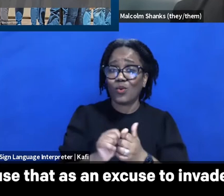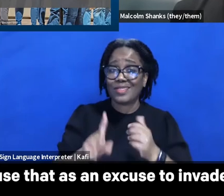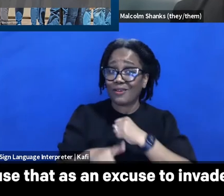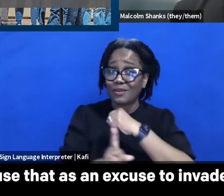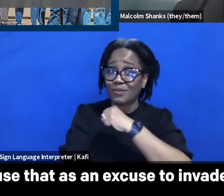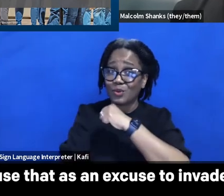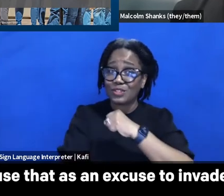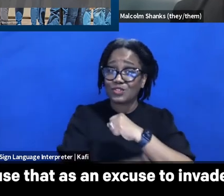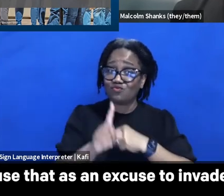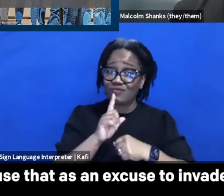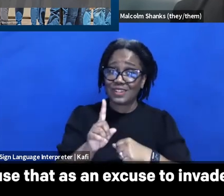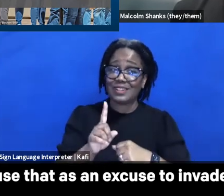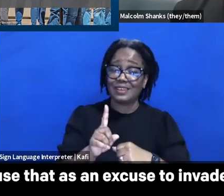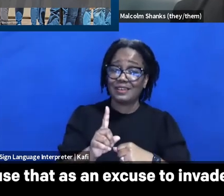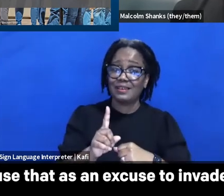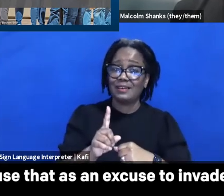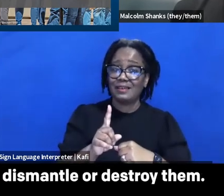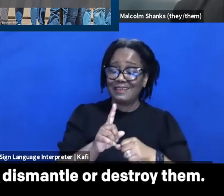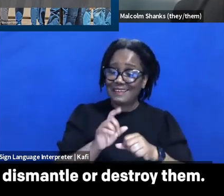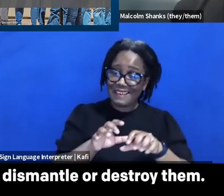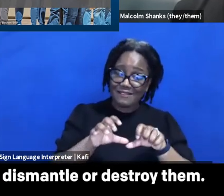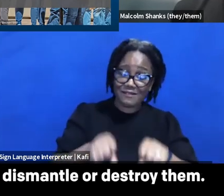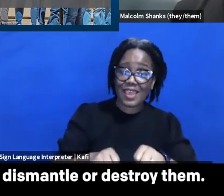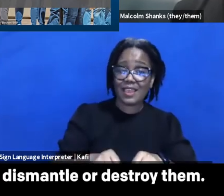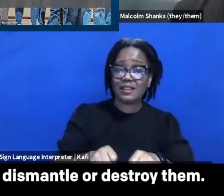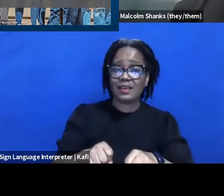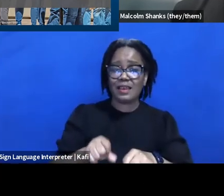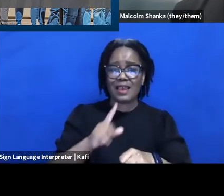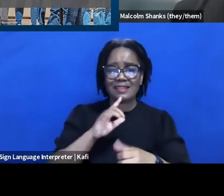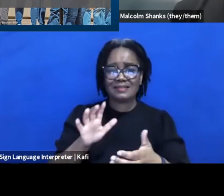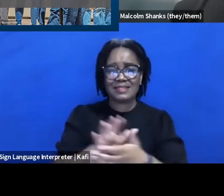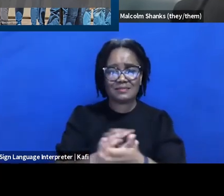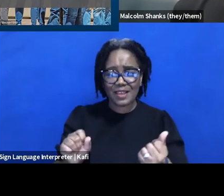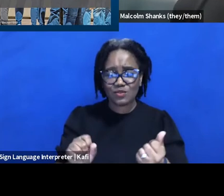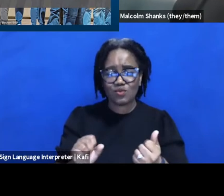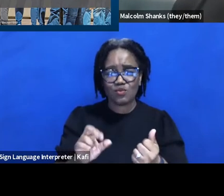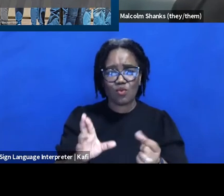and to use that as an excuse to invade, dismantle, or destroy them.